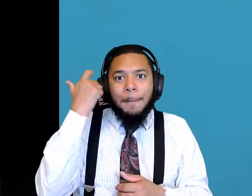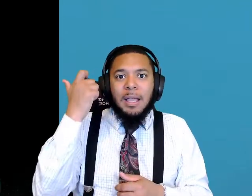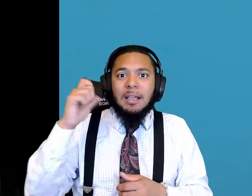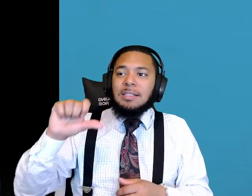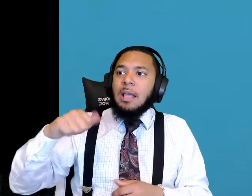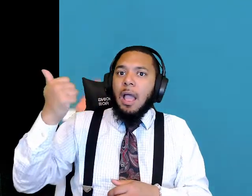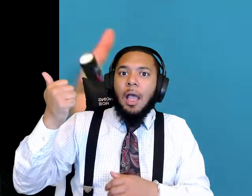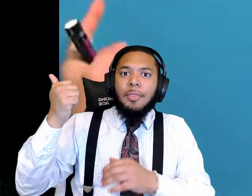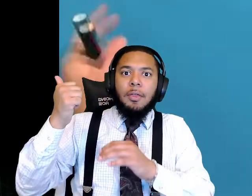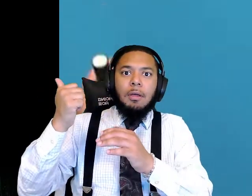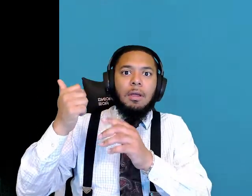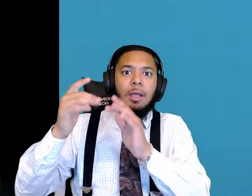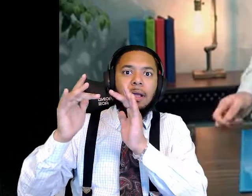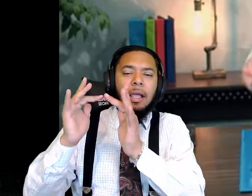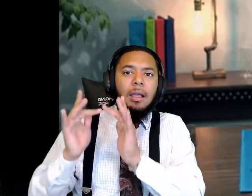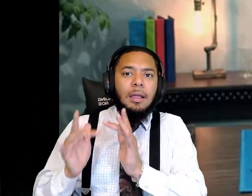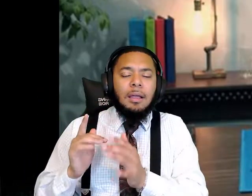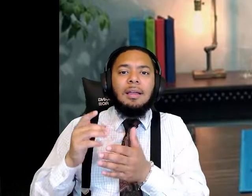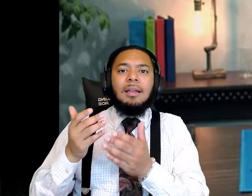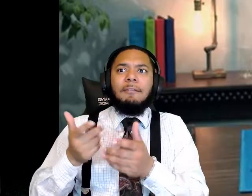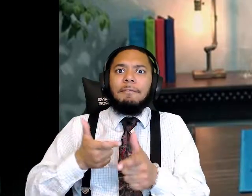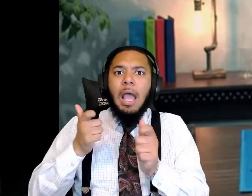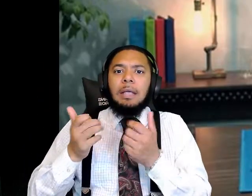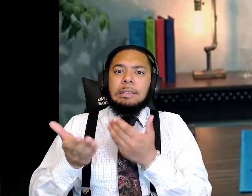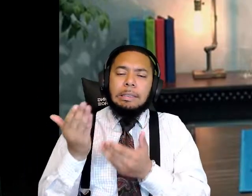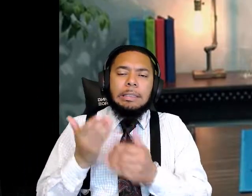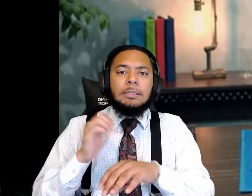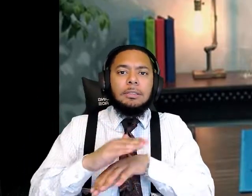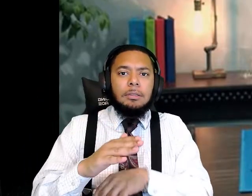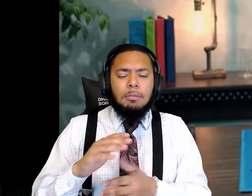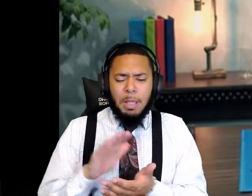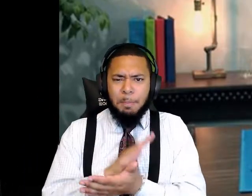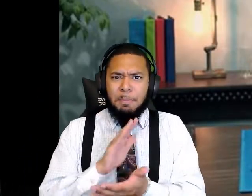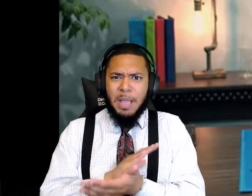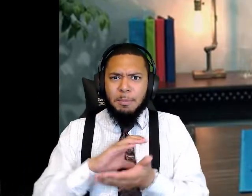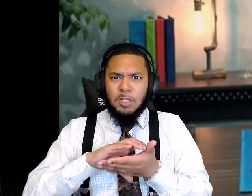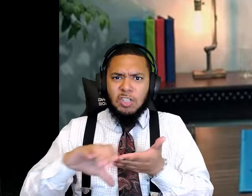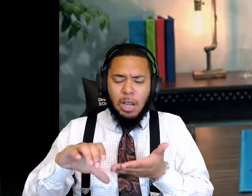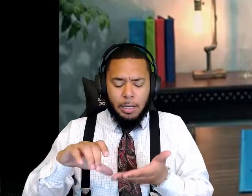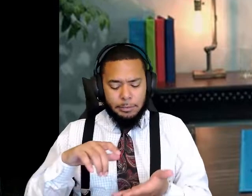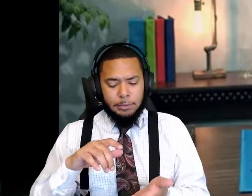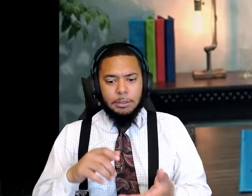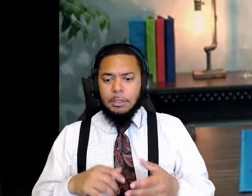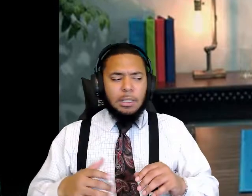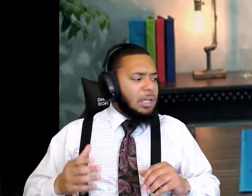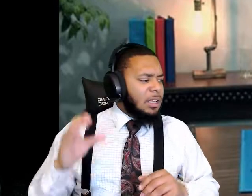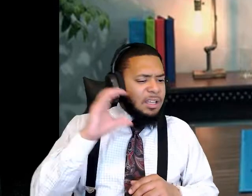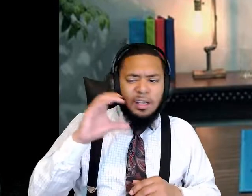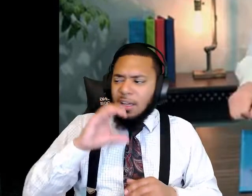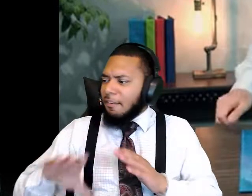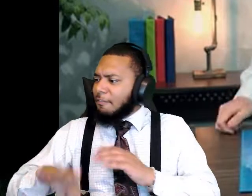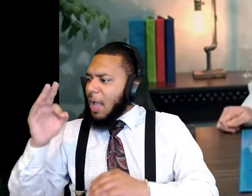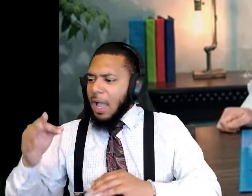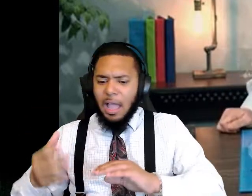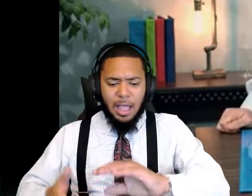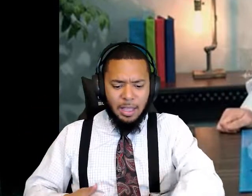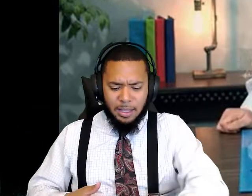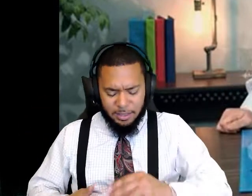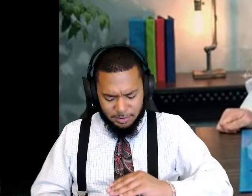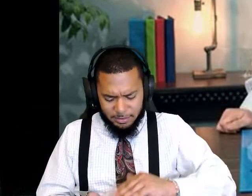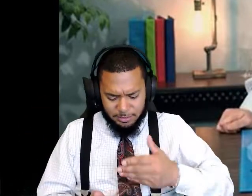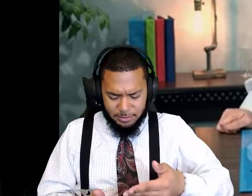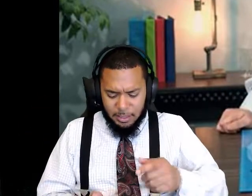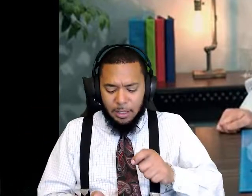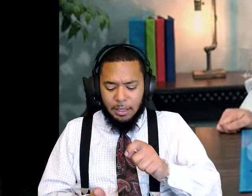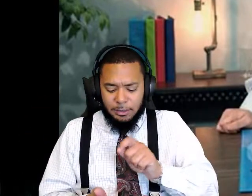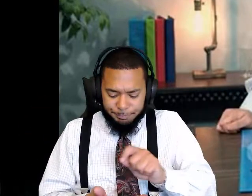simpler and faster to use. A paper check requires you to find your checkbook, write it down in pen, and then actually hand it to the person or mail